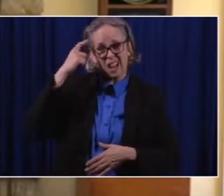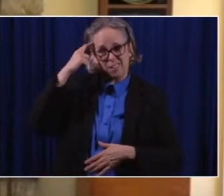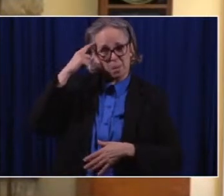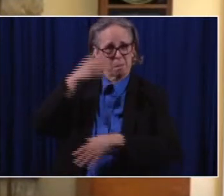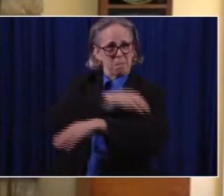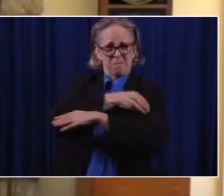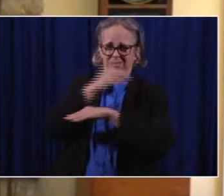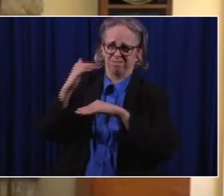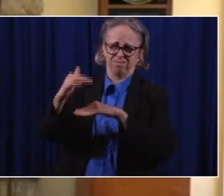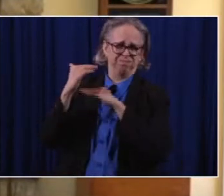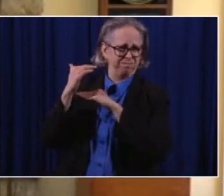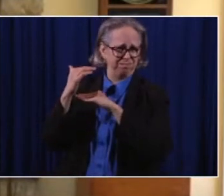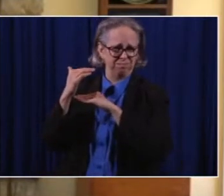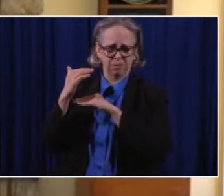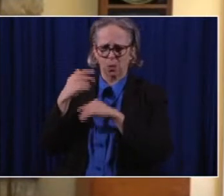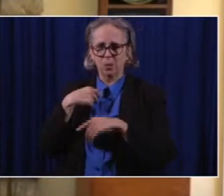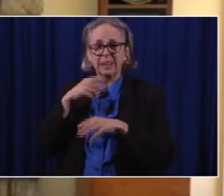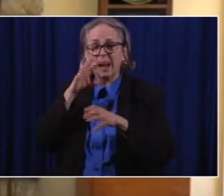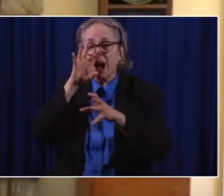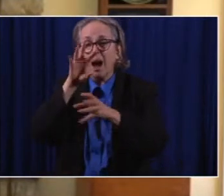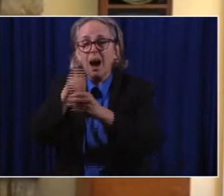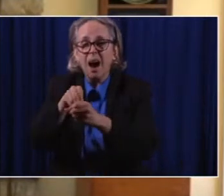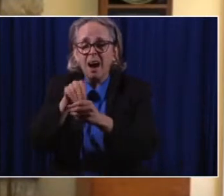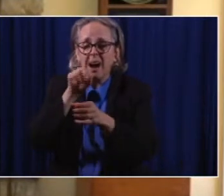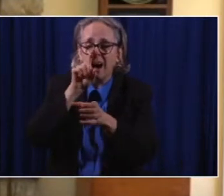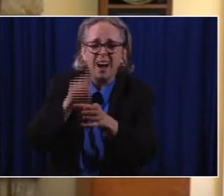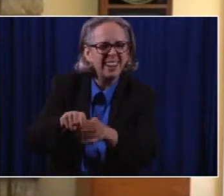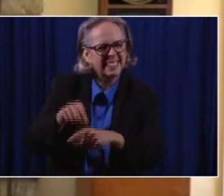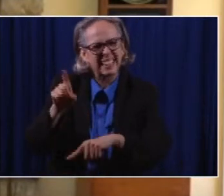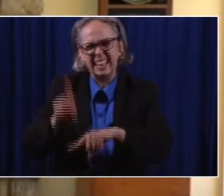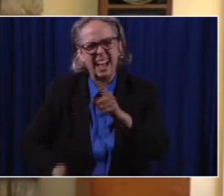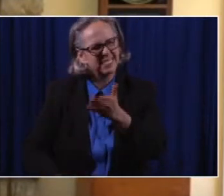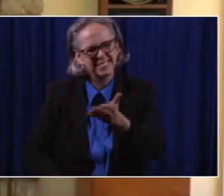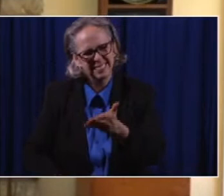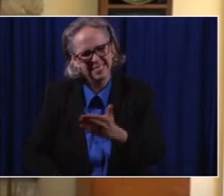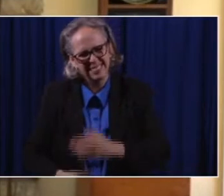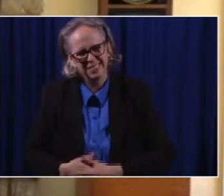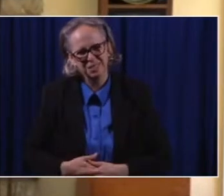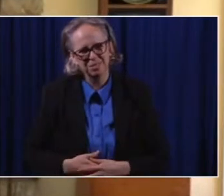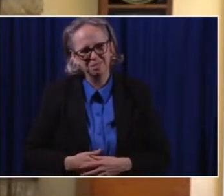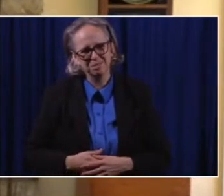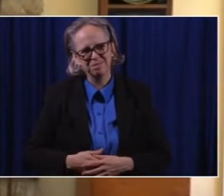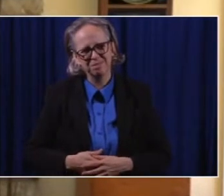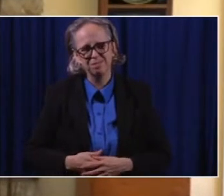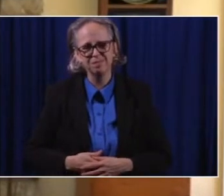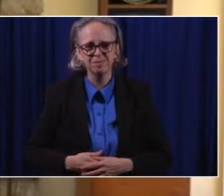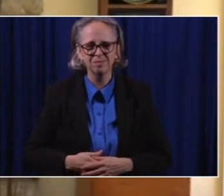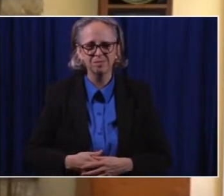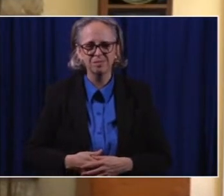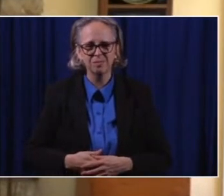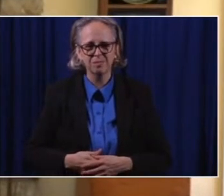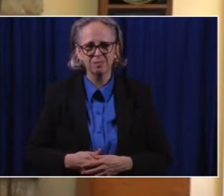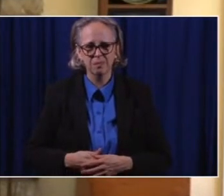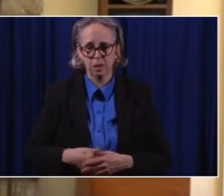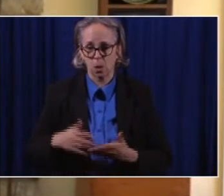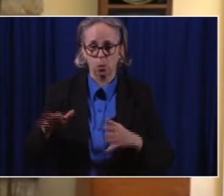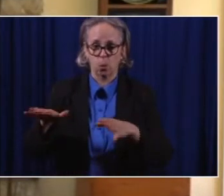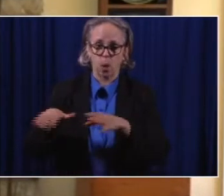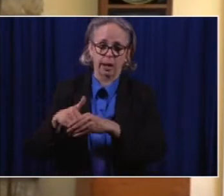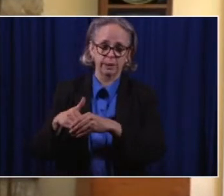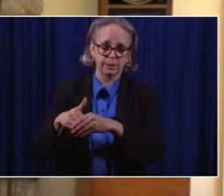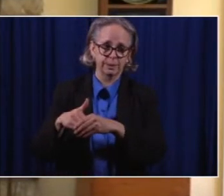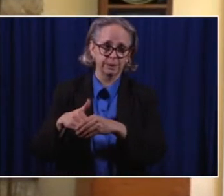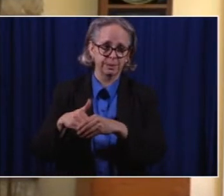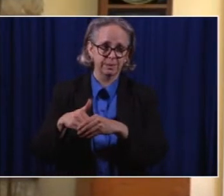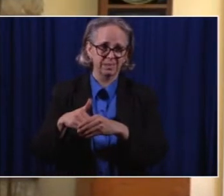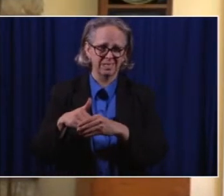of mandate. But, as far as the weddings and these